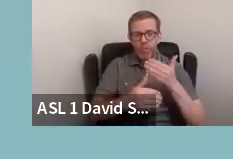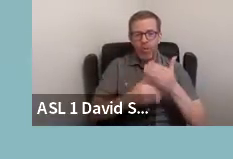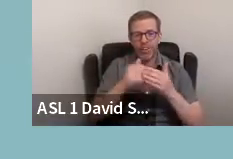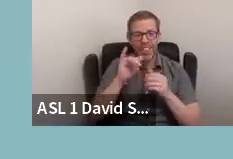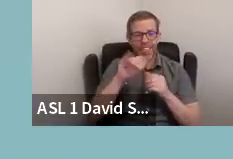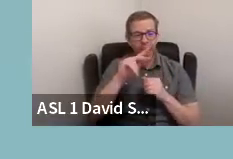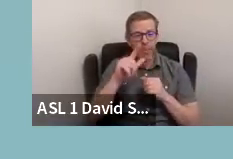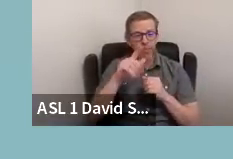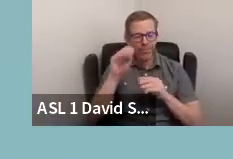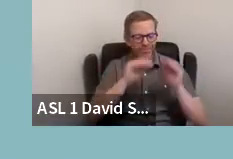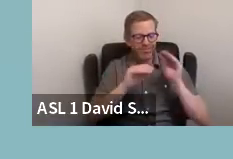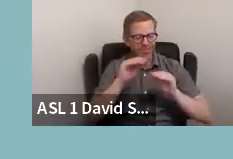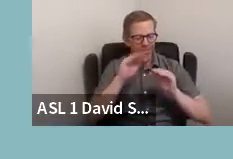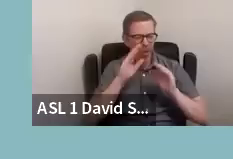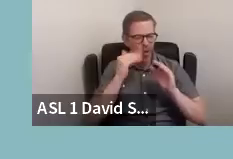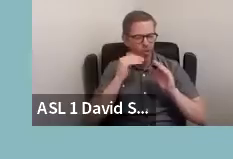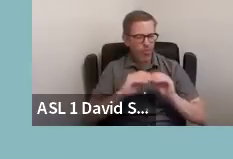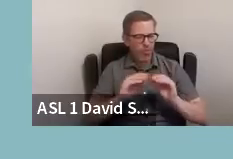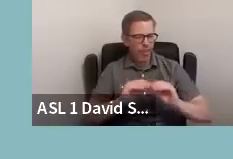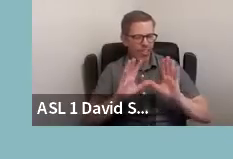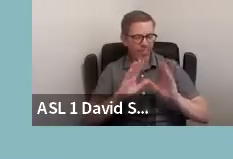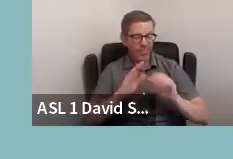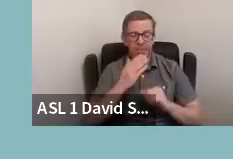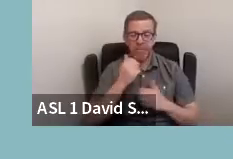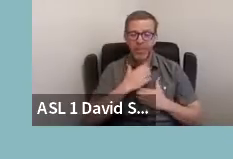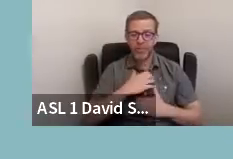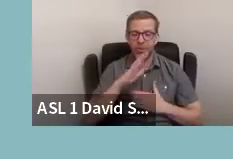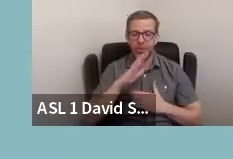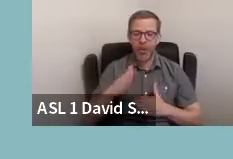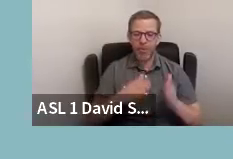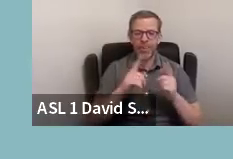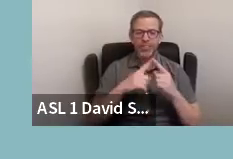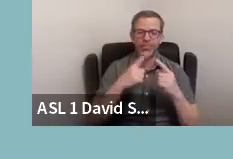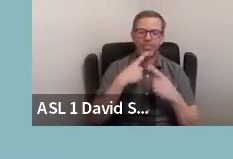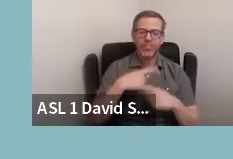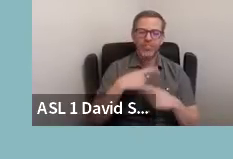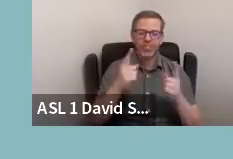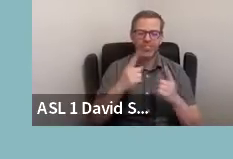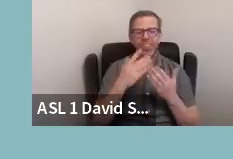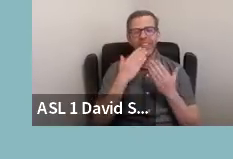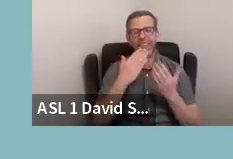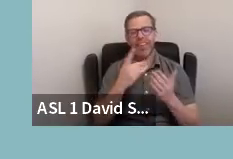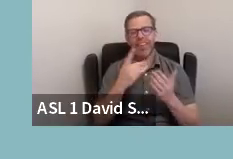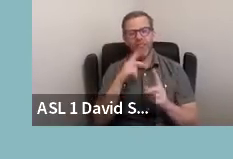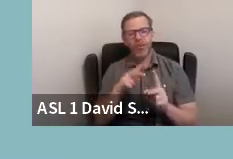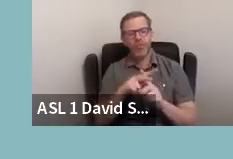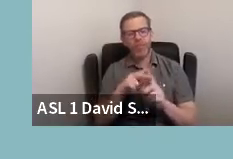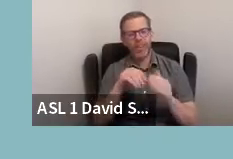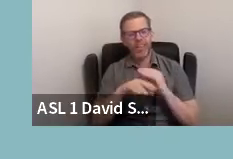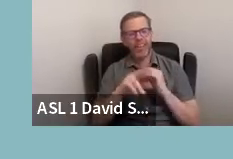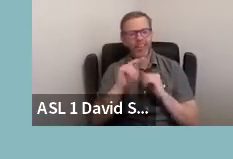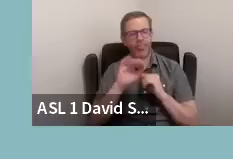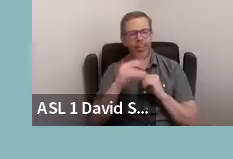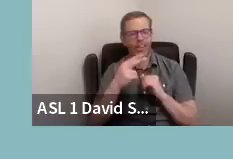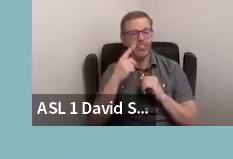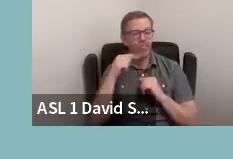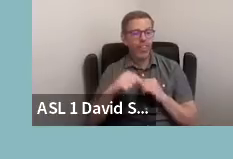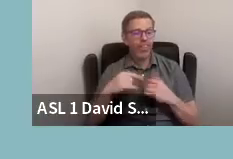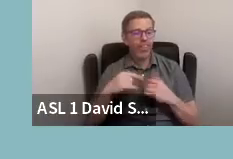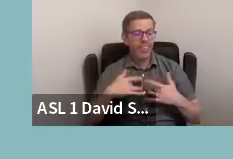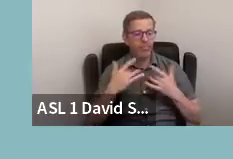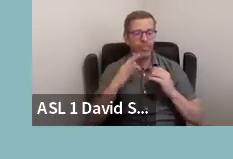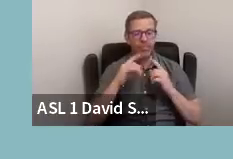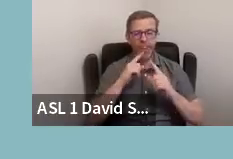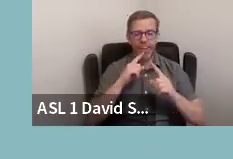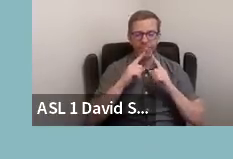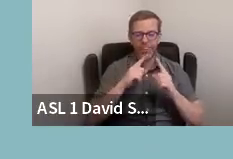together for you. Best wishes on your path to success. And thanks for plugging into NIH for this episode of Conversations